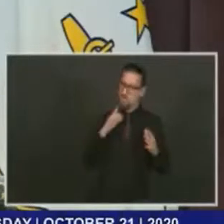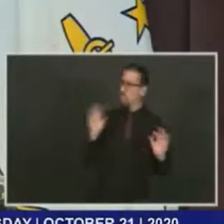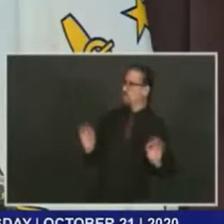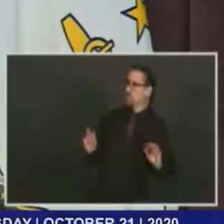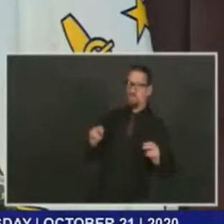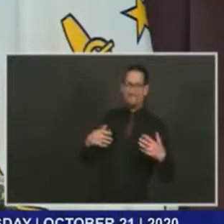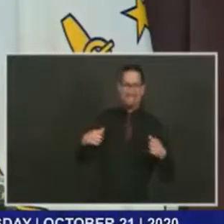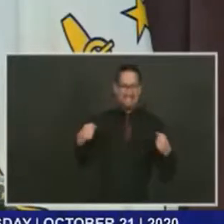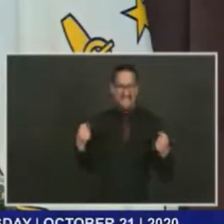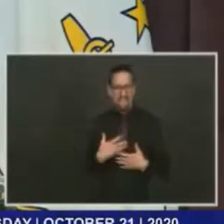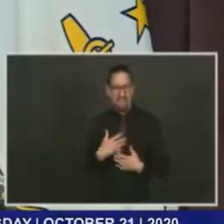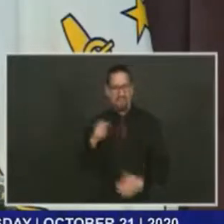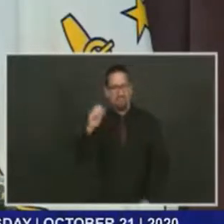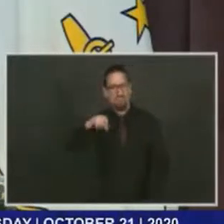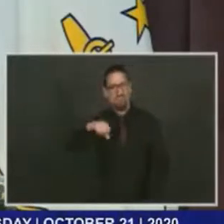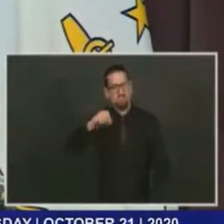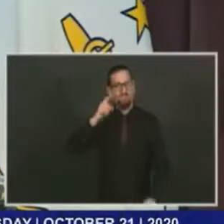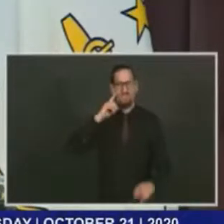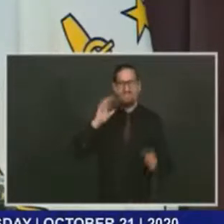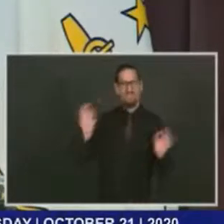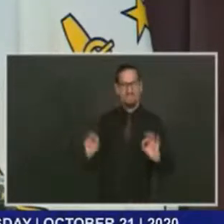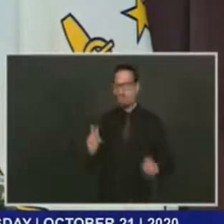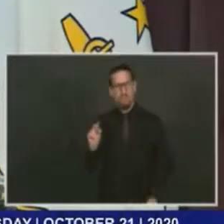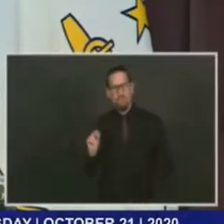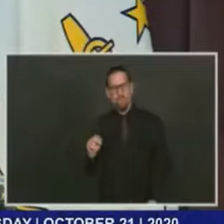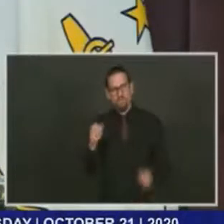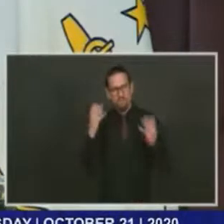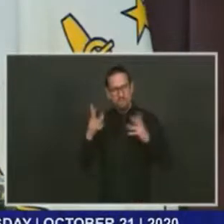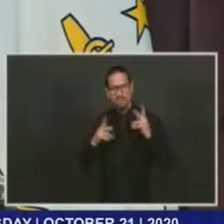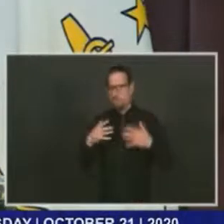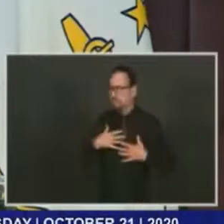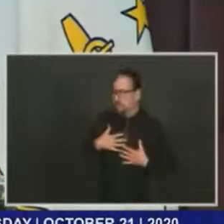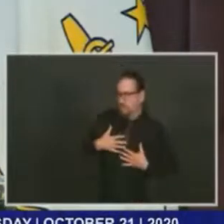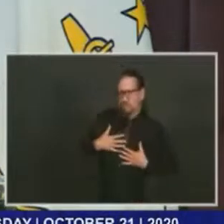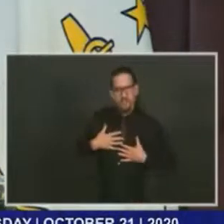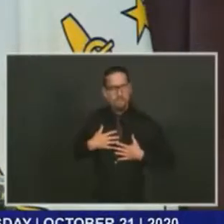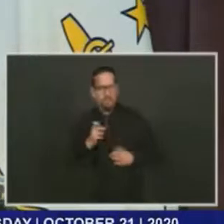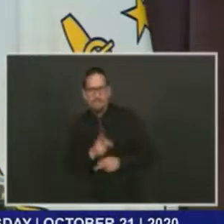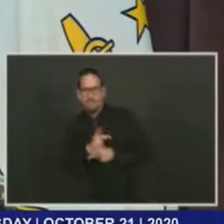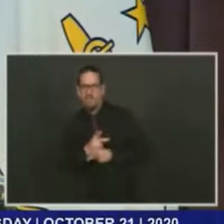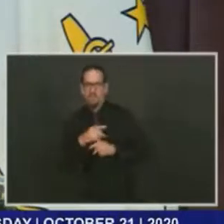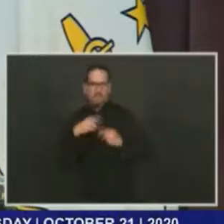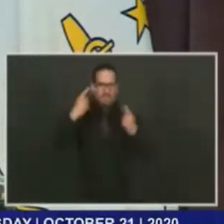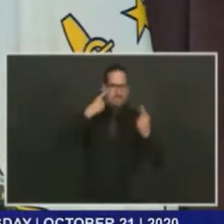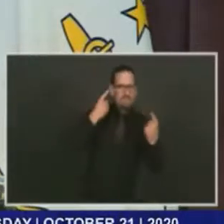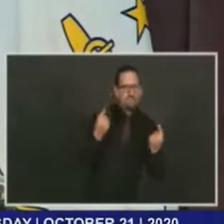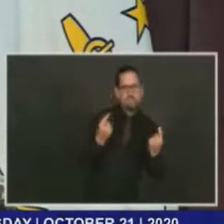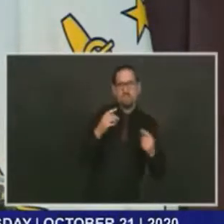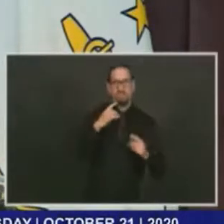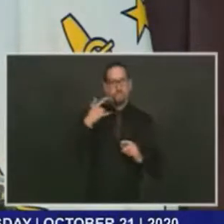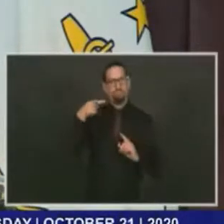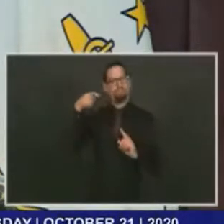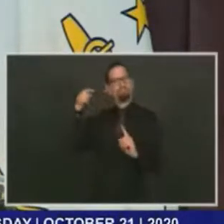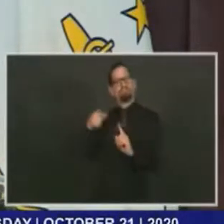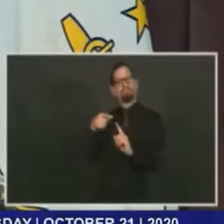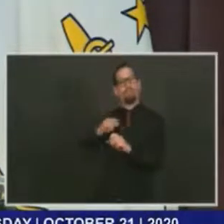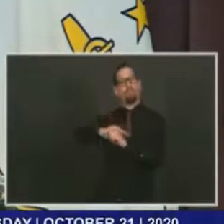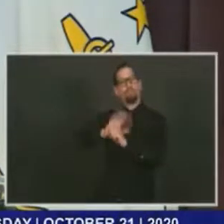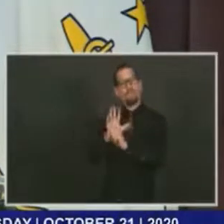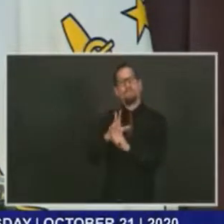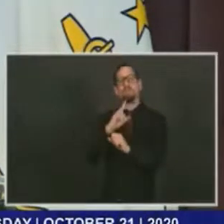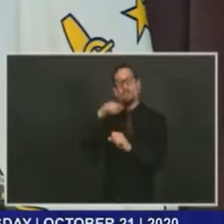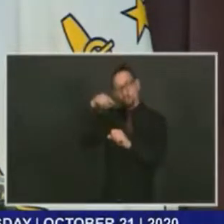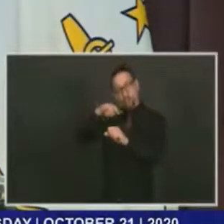There's not a person who hasn't been affected negatively in some way by this virus. And